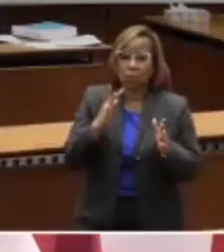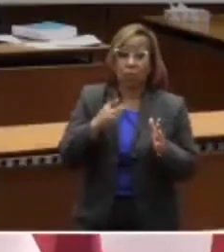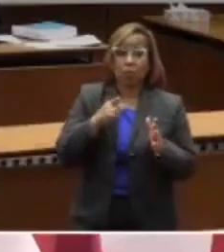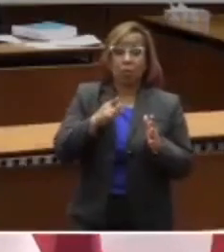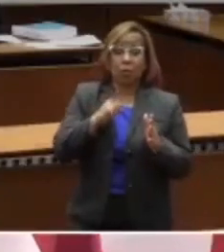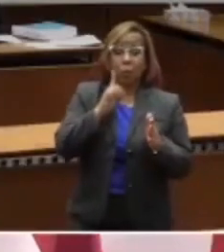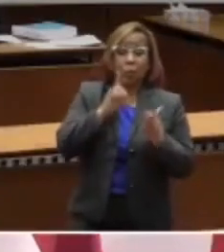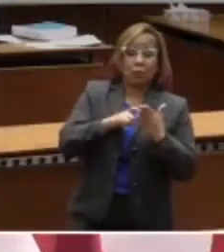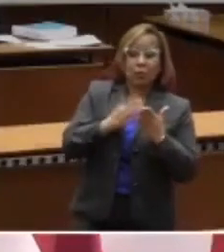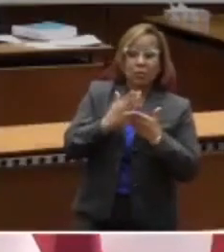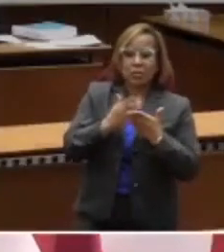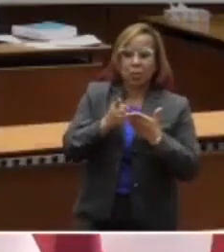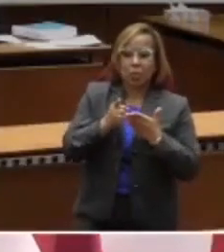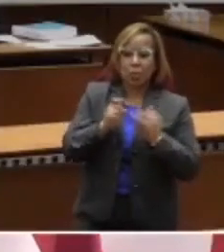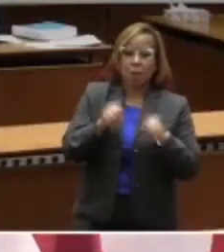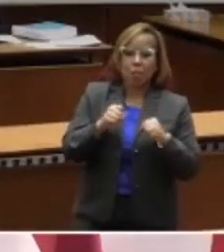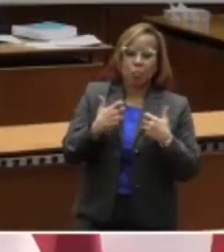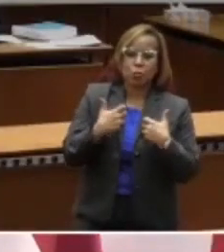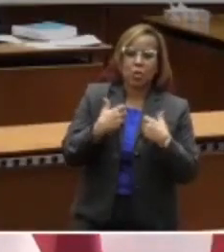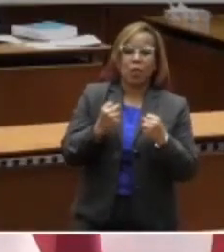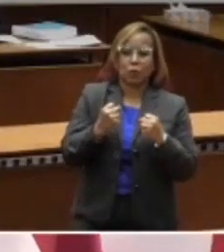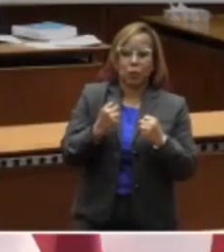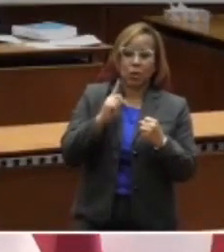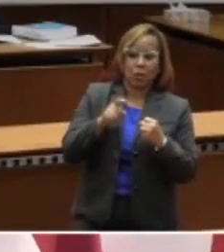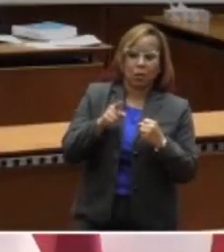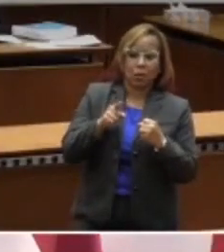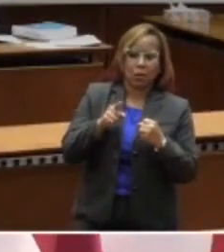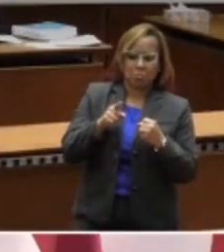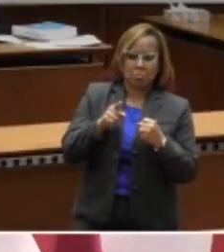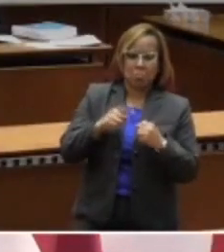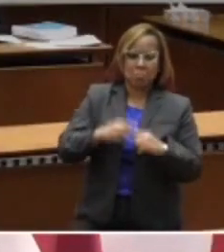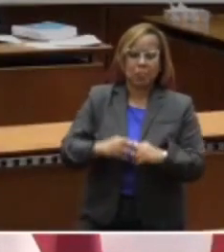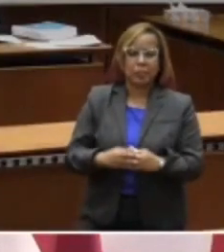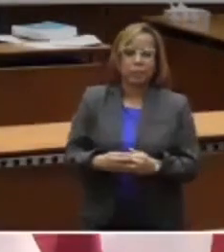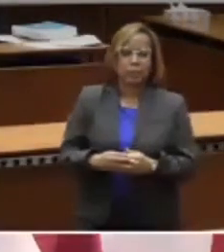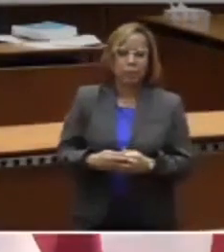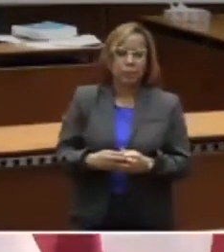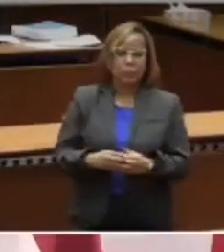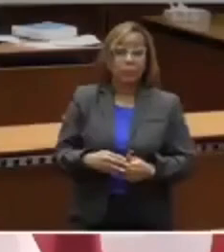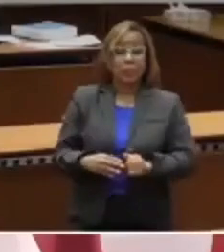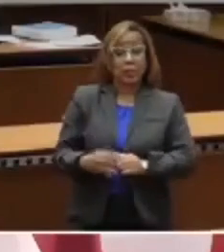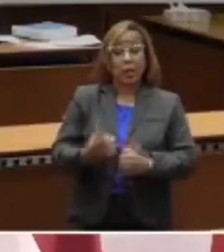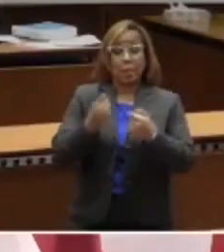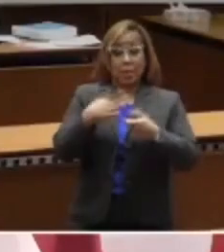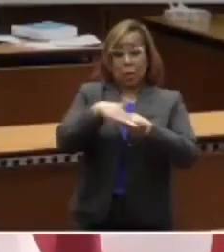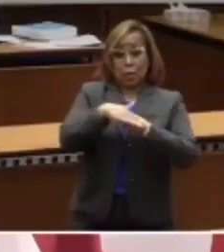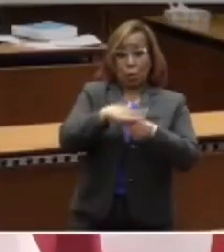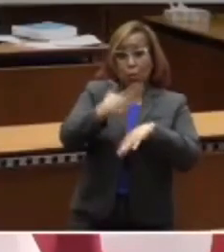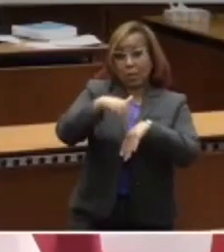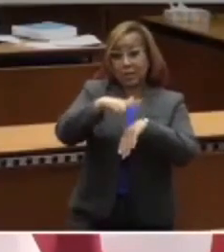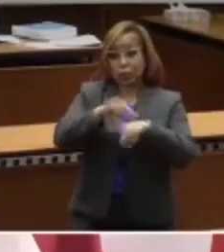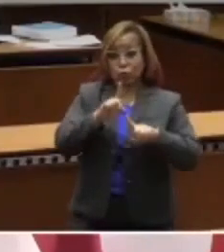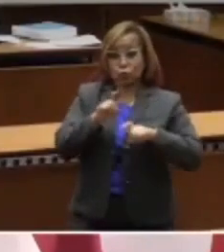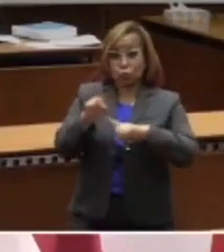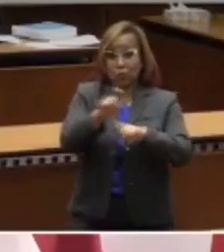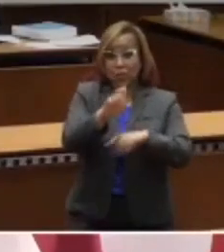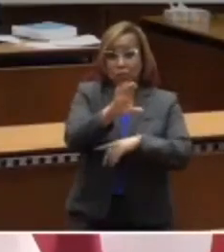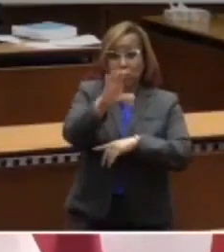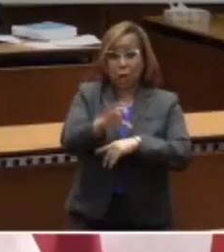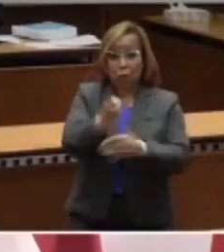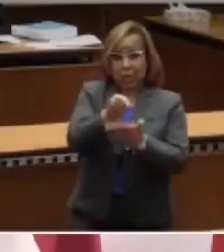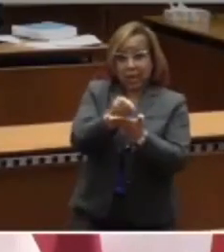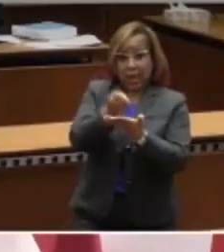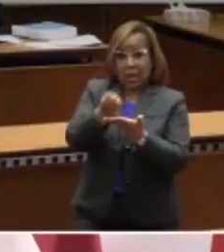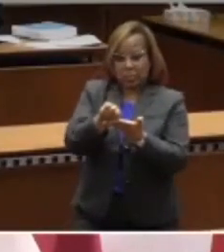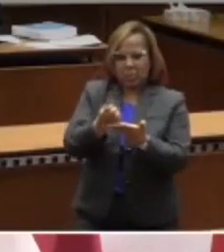glimmers of a recovery that have been flickering into view. Many local and national surveys of Chicago's